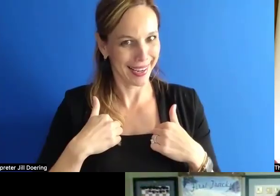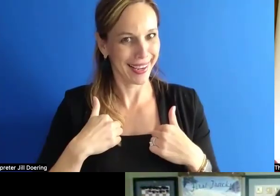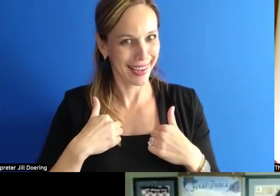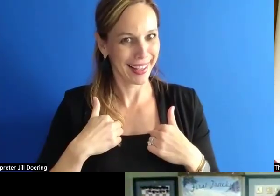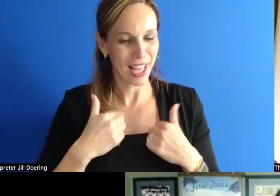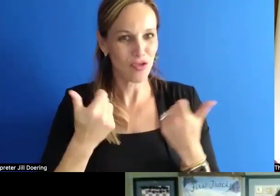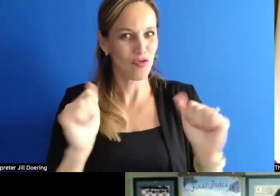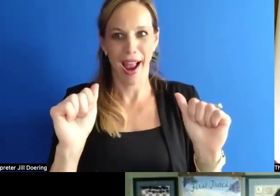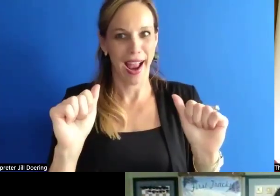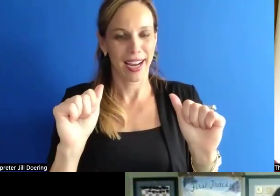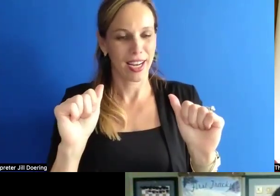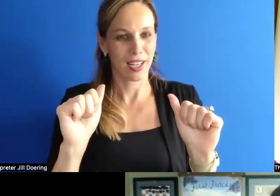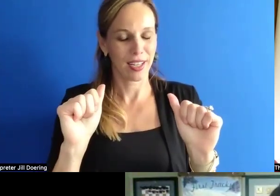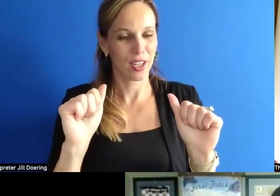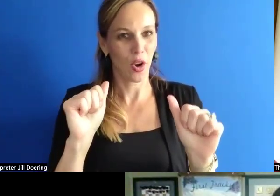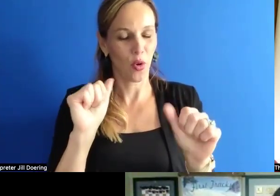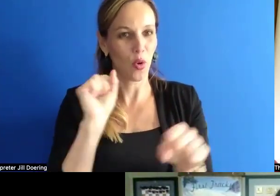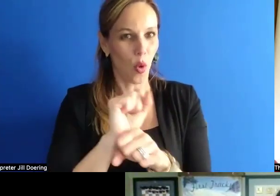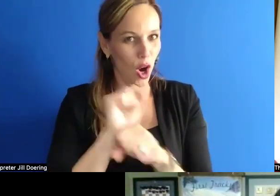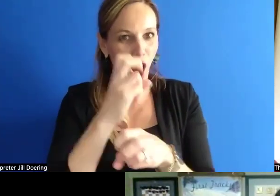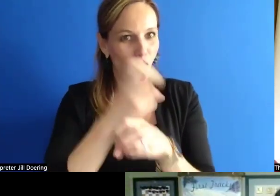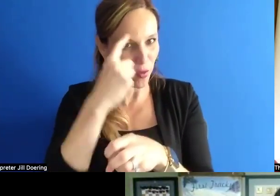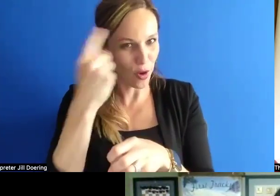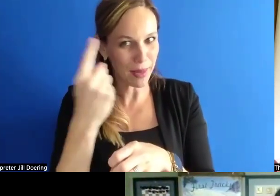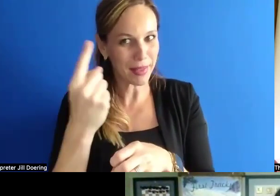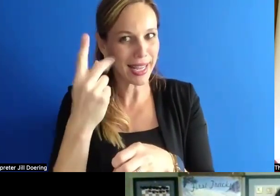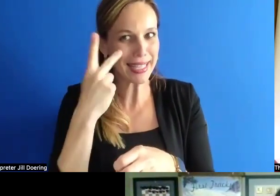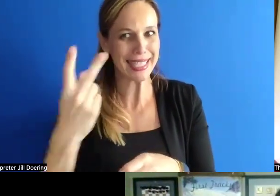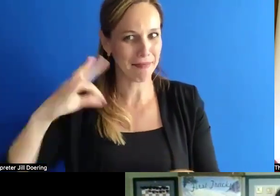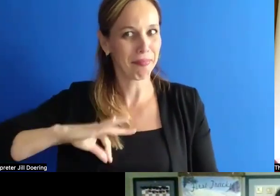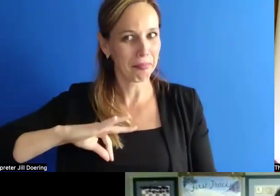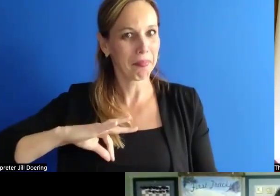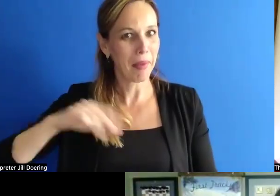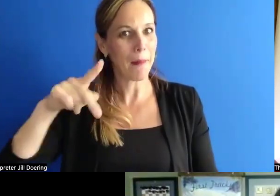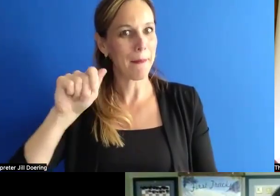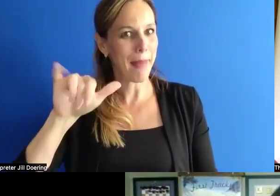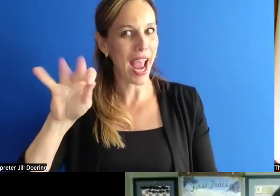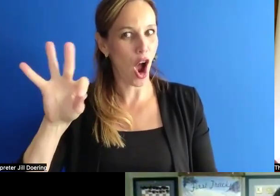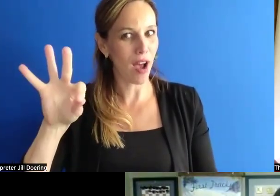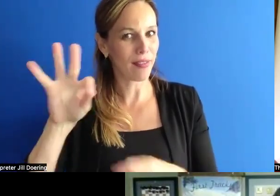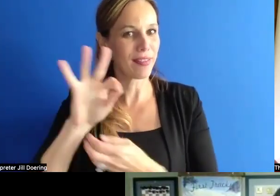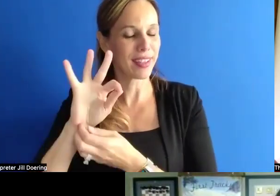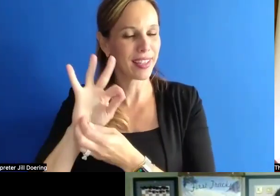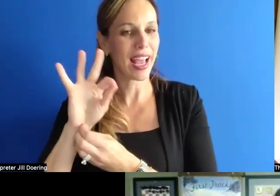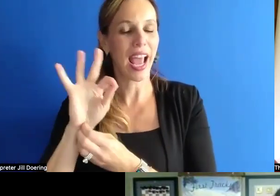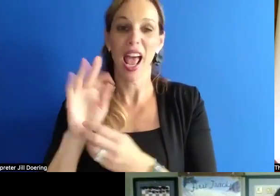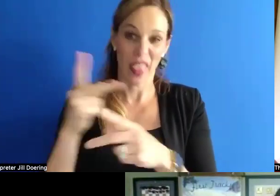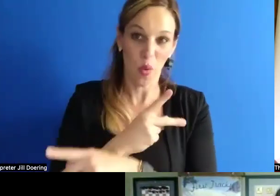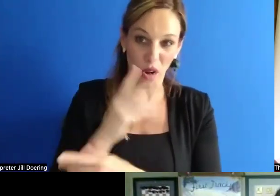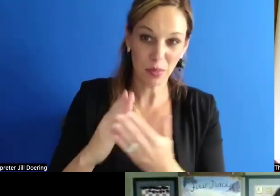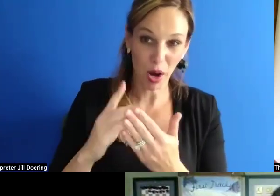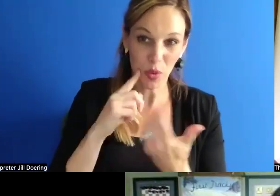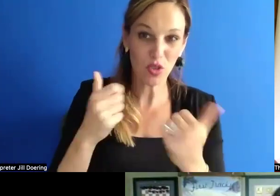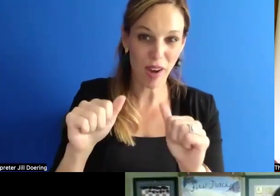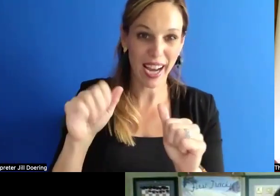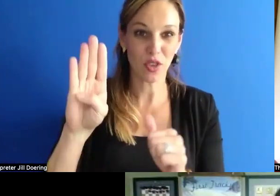to work for something and seeing it pay off. And also the worst parts were booking the job because